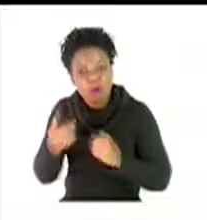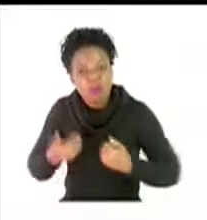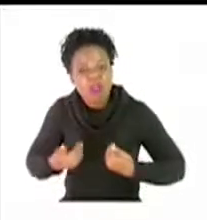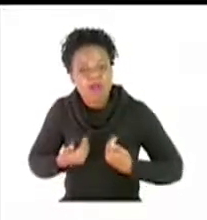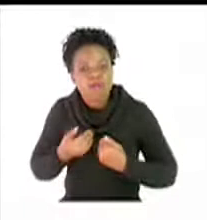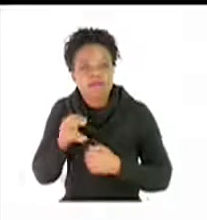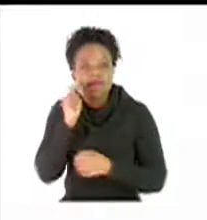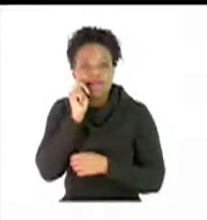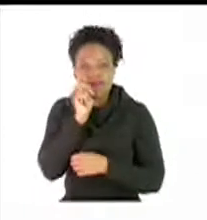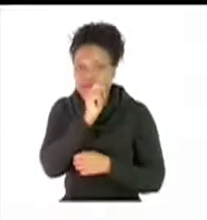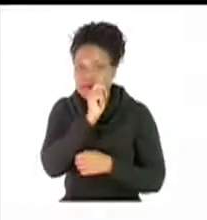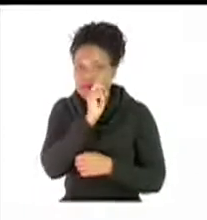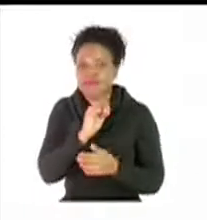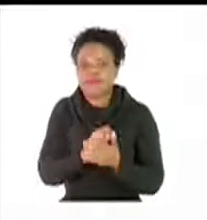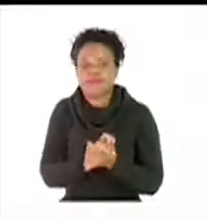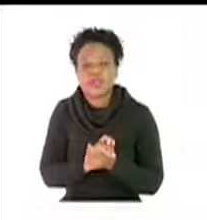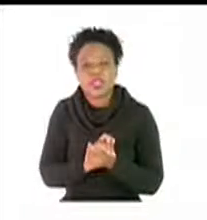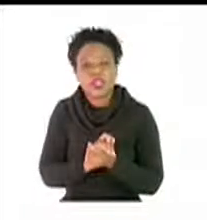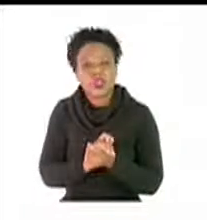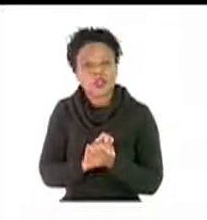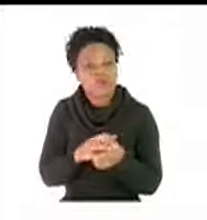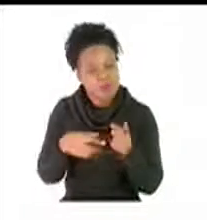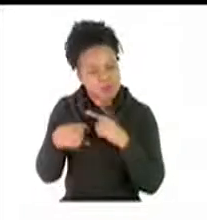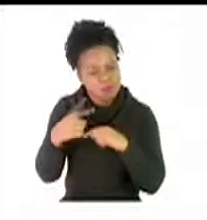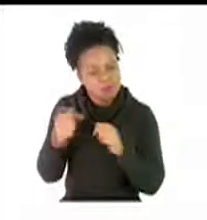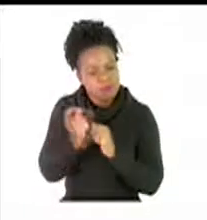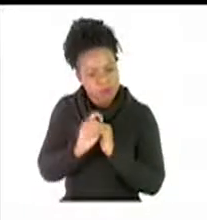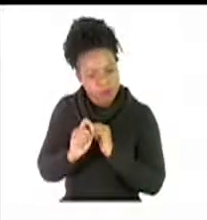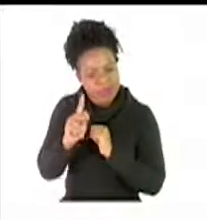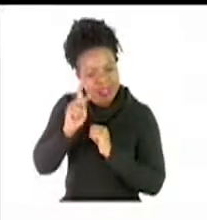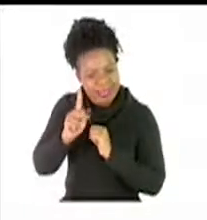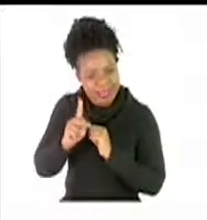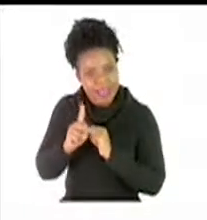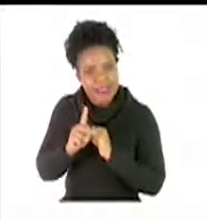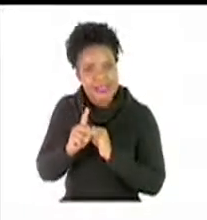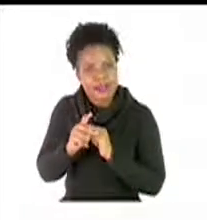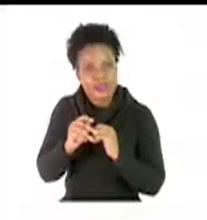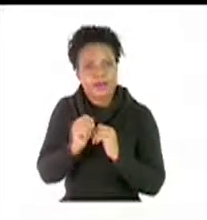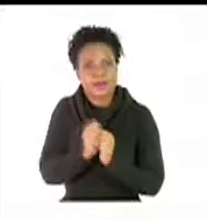if we are to rewrite that, the sentence would read as follows.